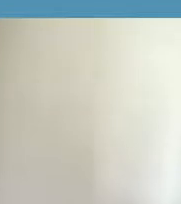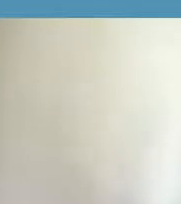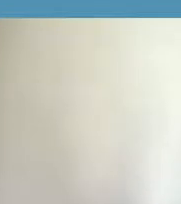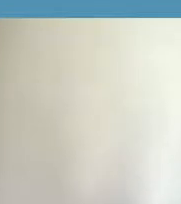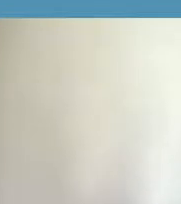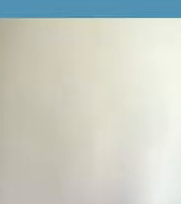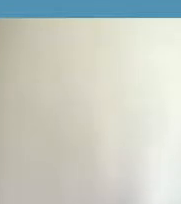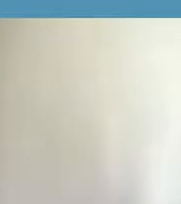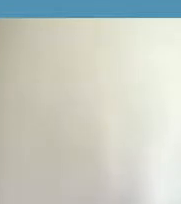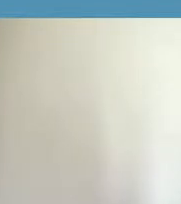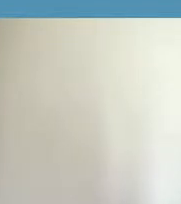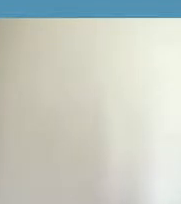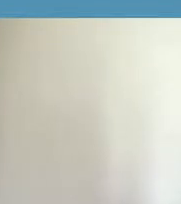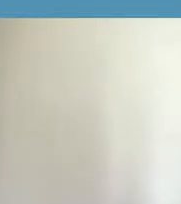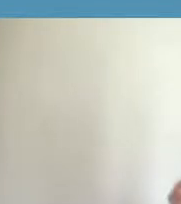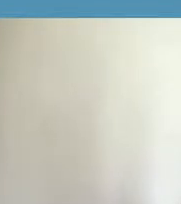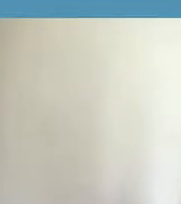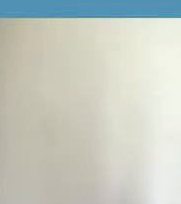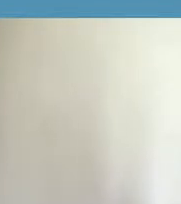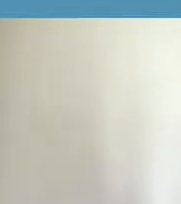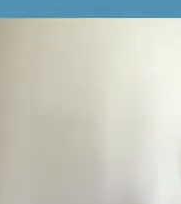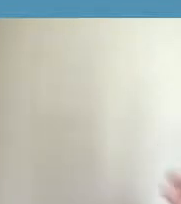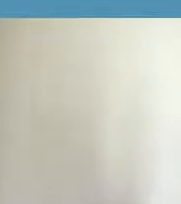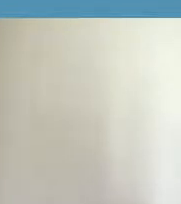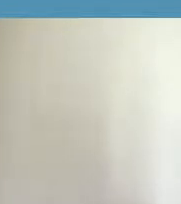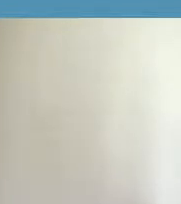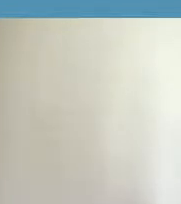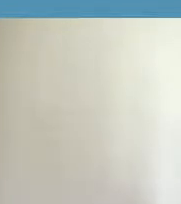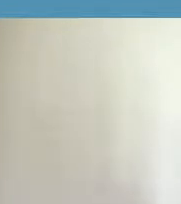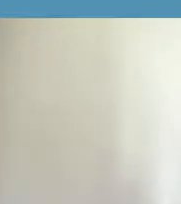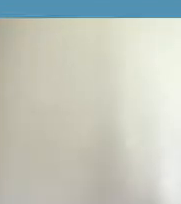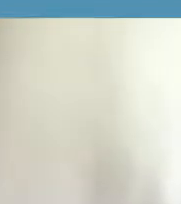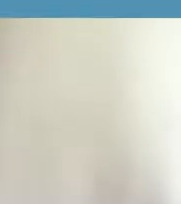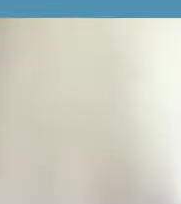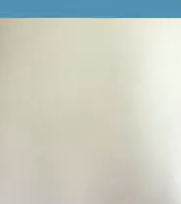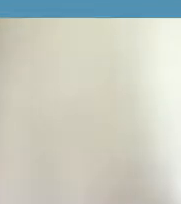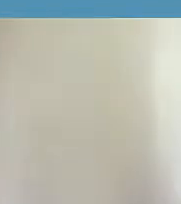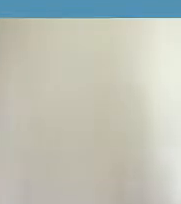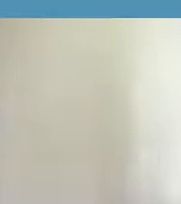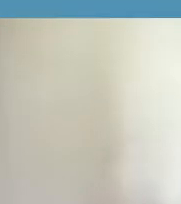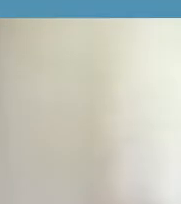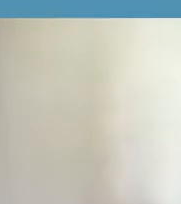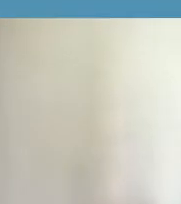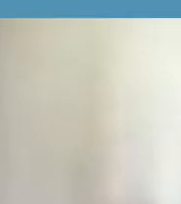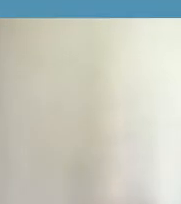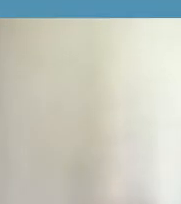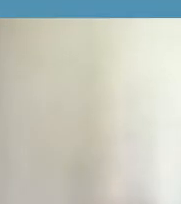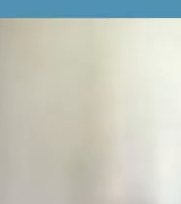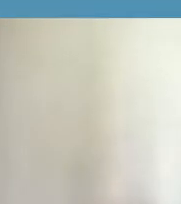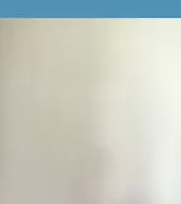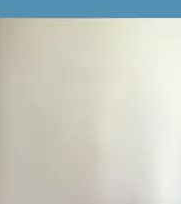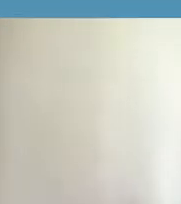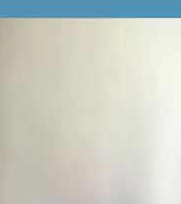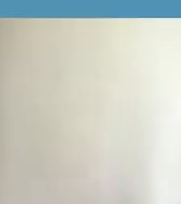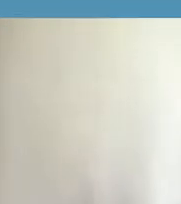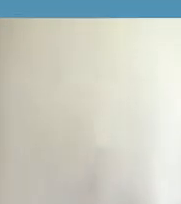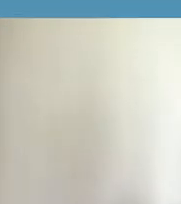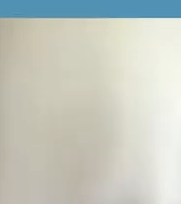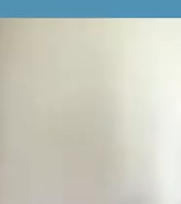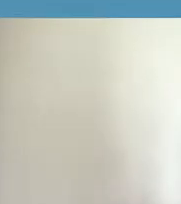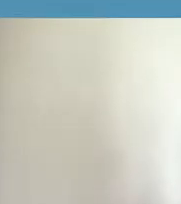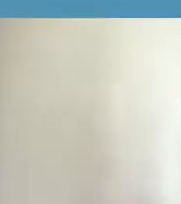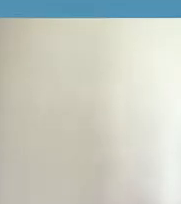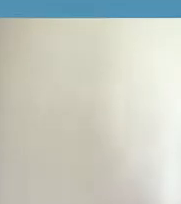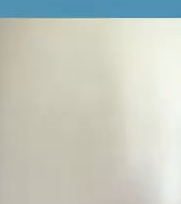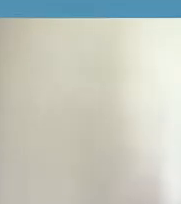participation and hope to see you in the chat for our future programs. After this module is complete, which is pretty